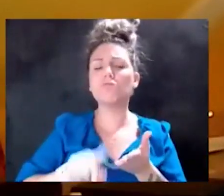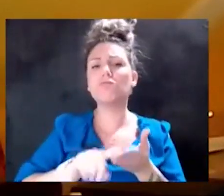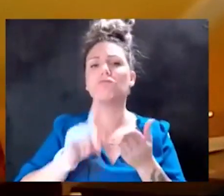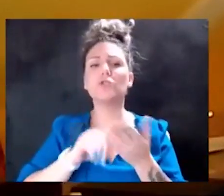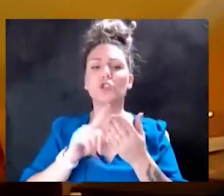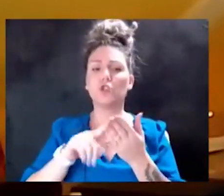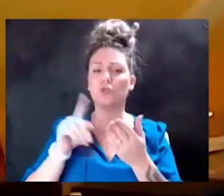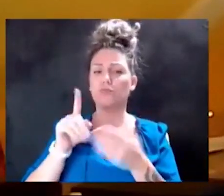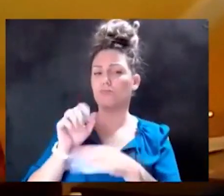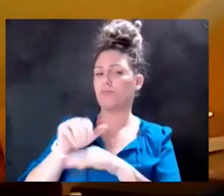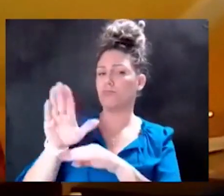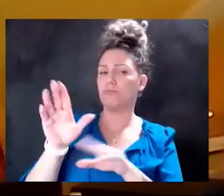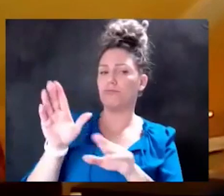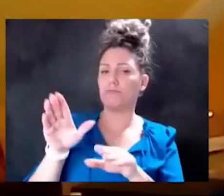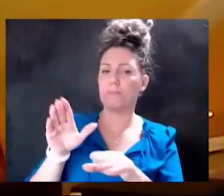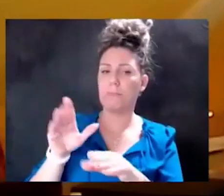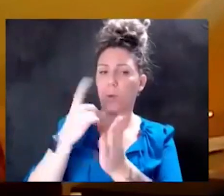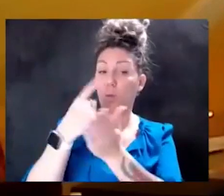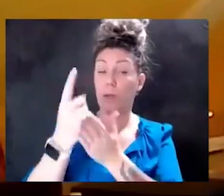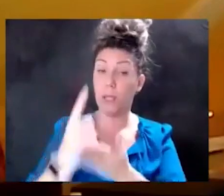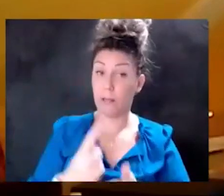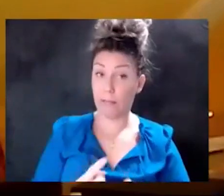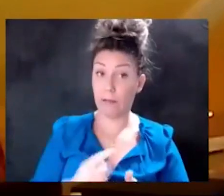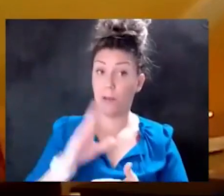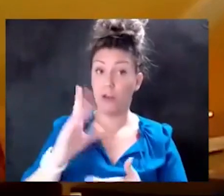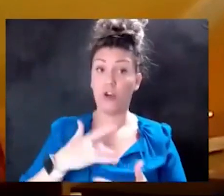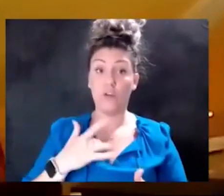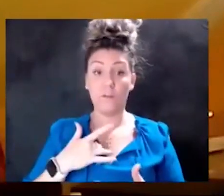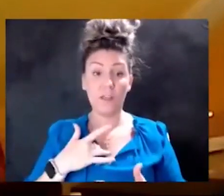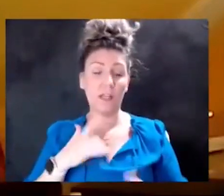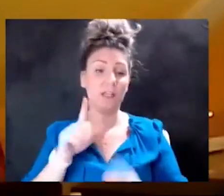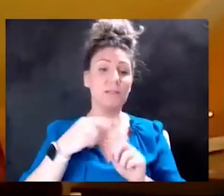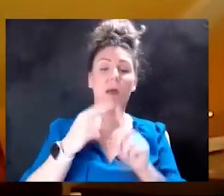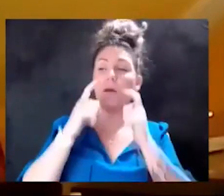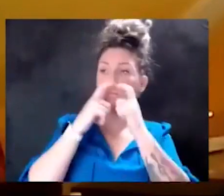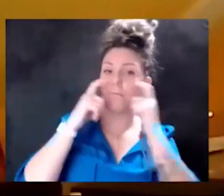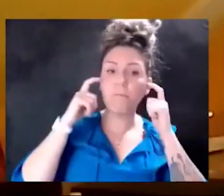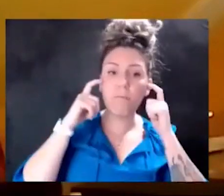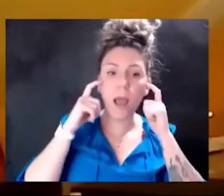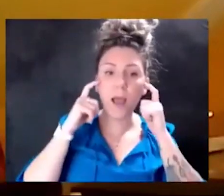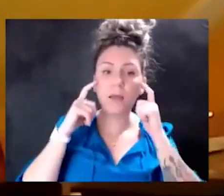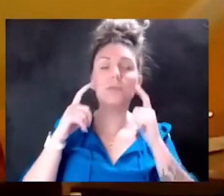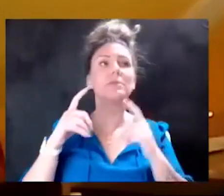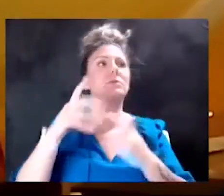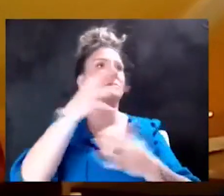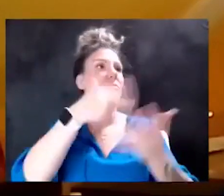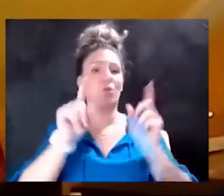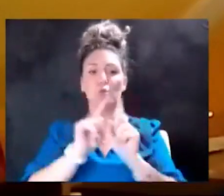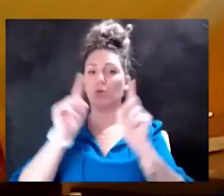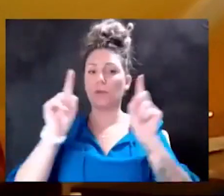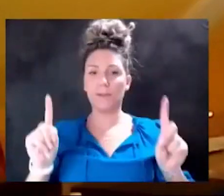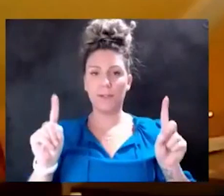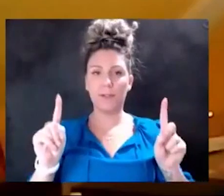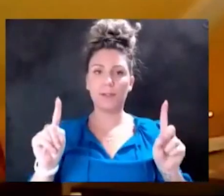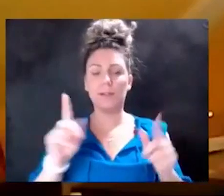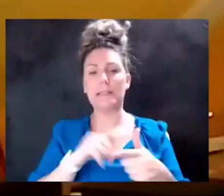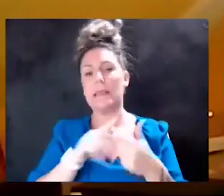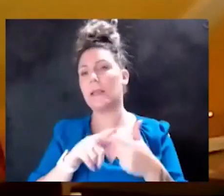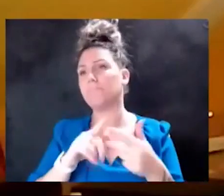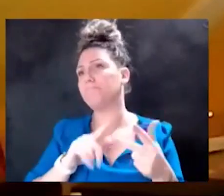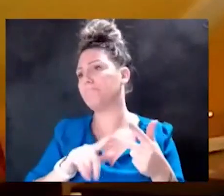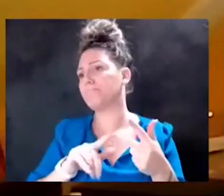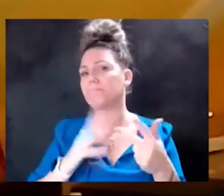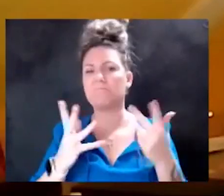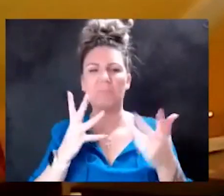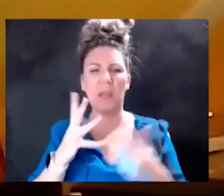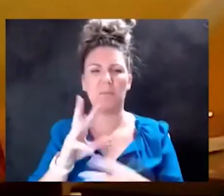subjects every week on their feelings about wearing a mask, their feelings about social distancing. And then like maybe